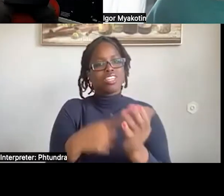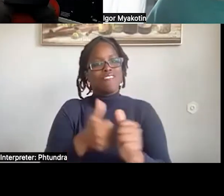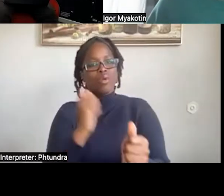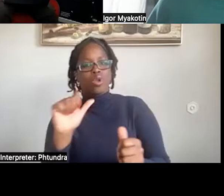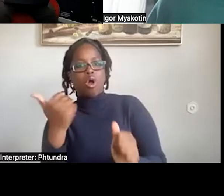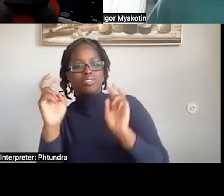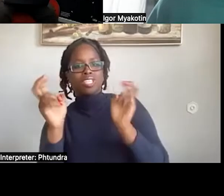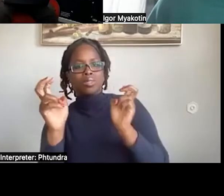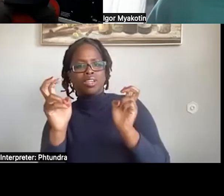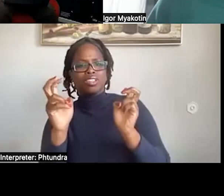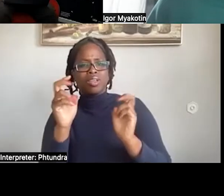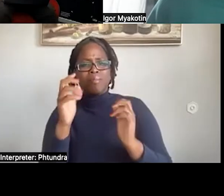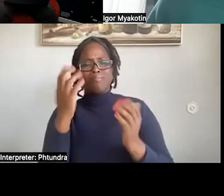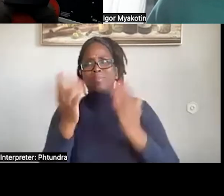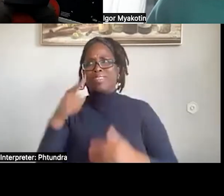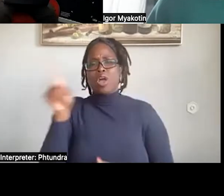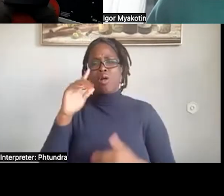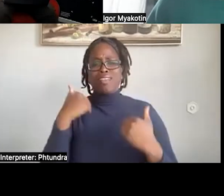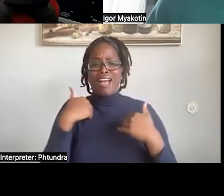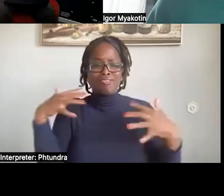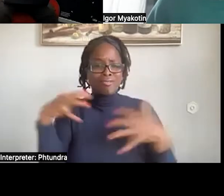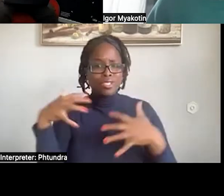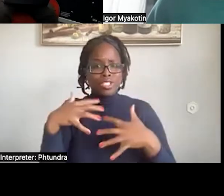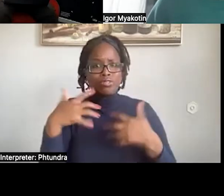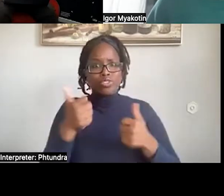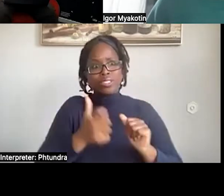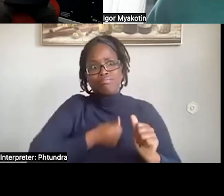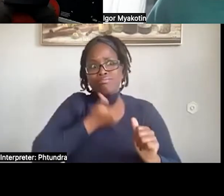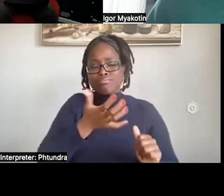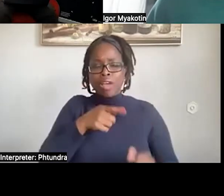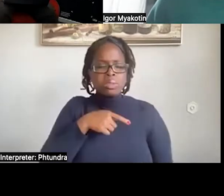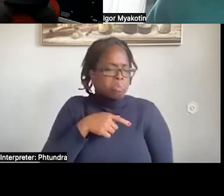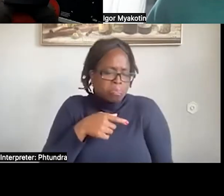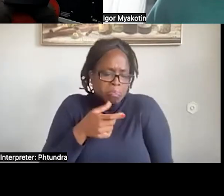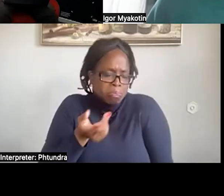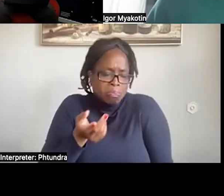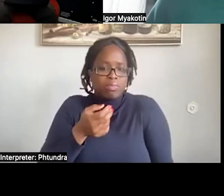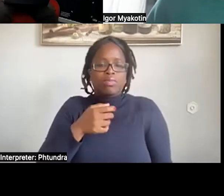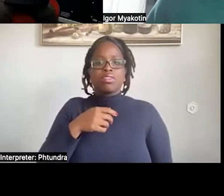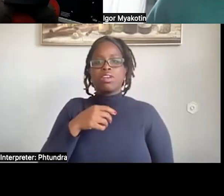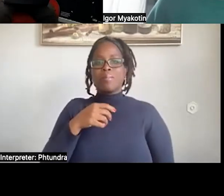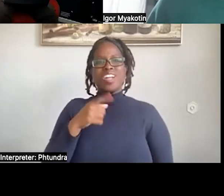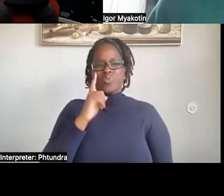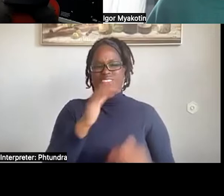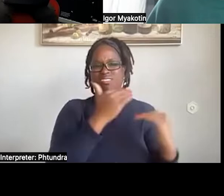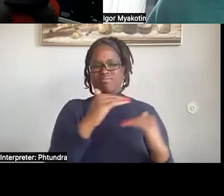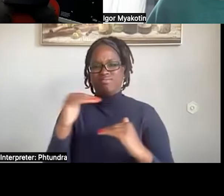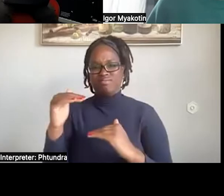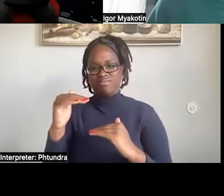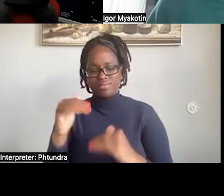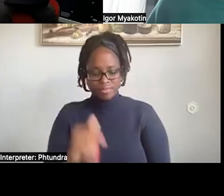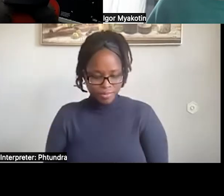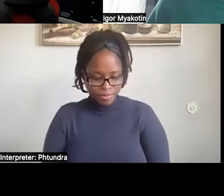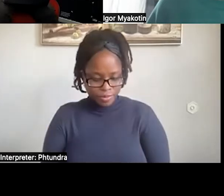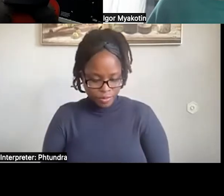films because there are no control, but maybe after that you don't have a movie theater to put your